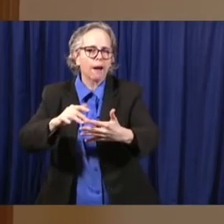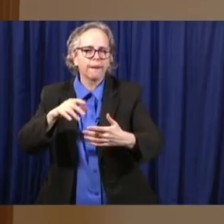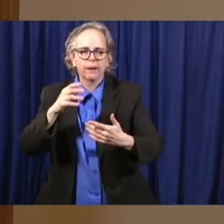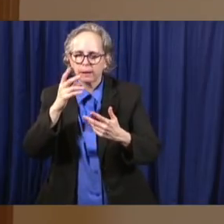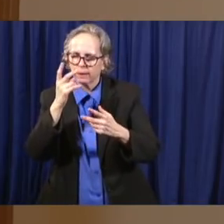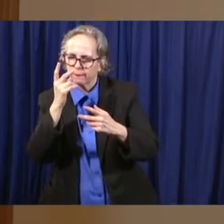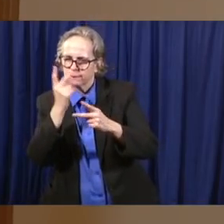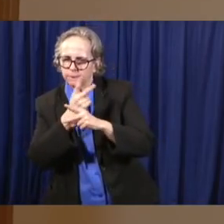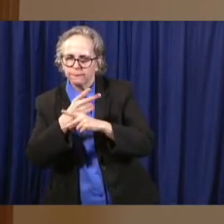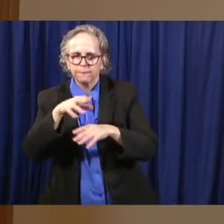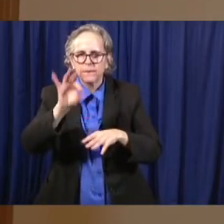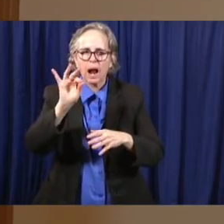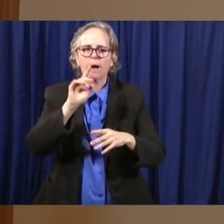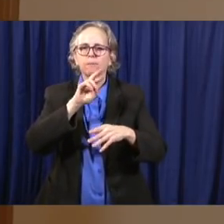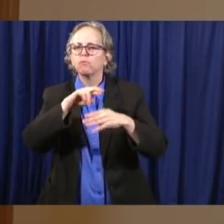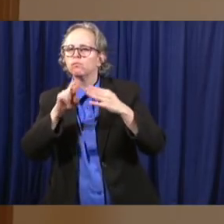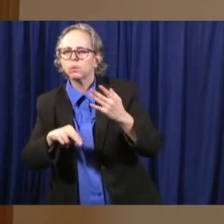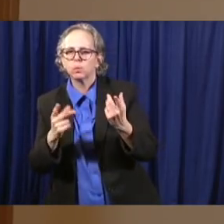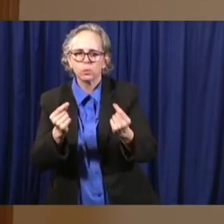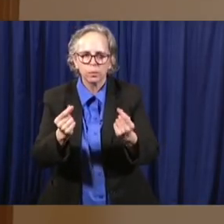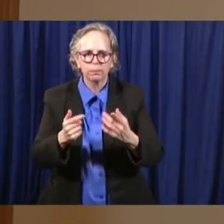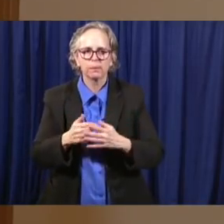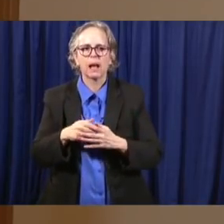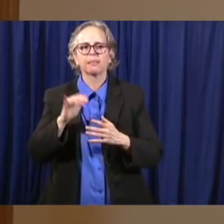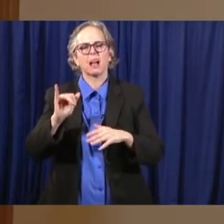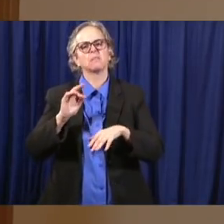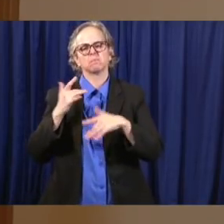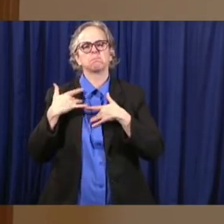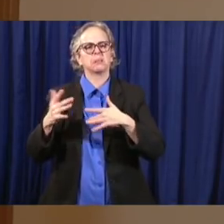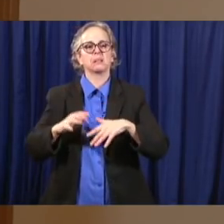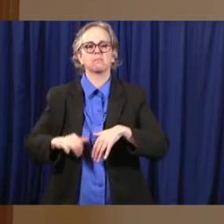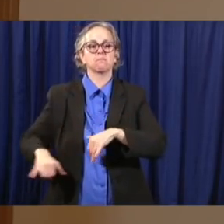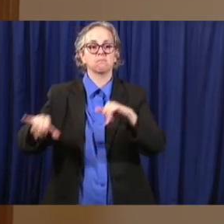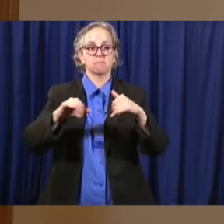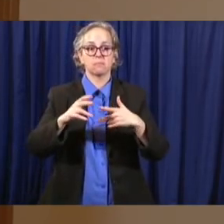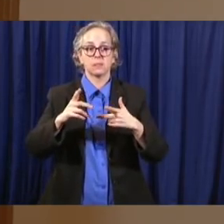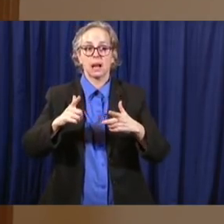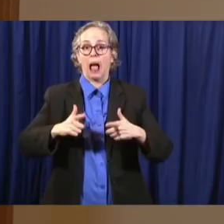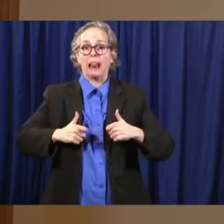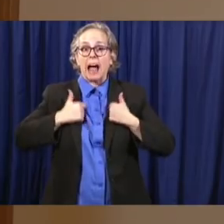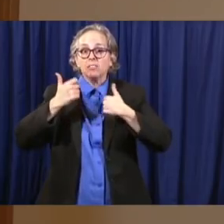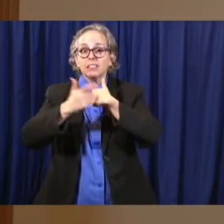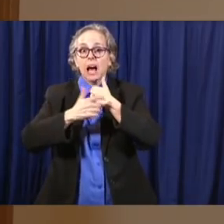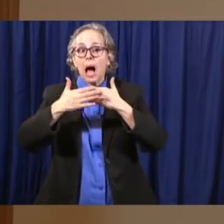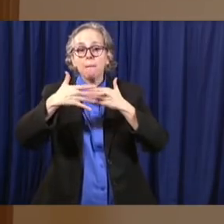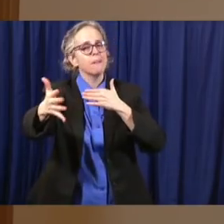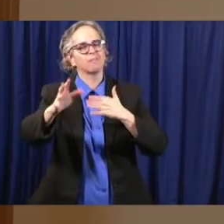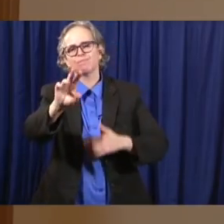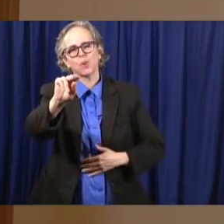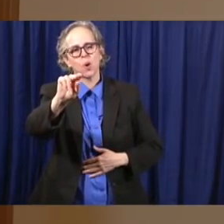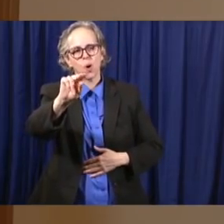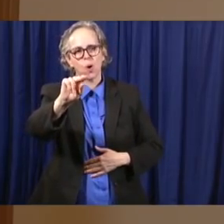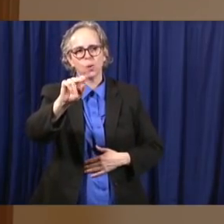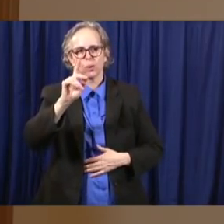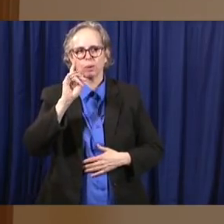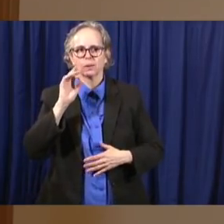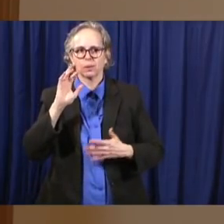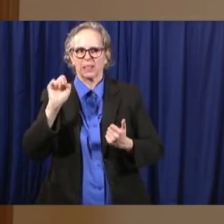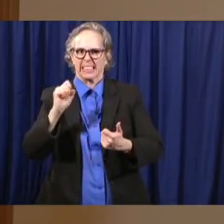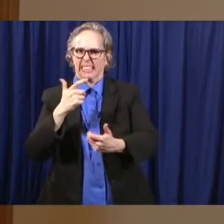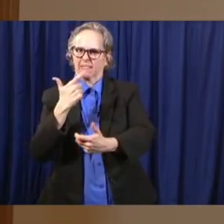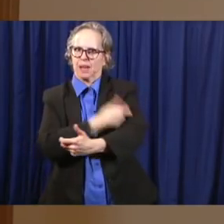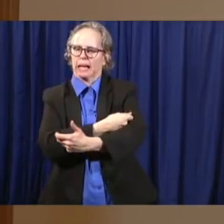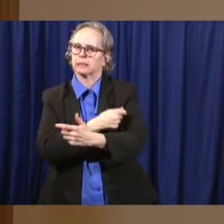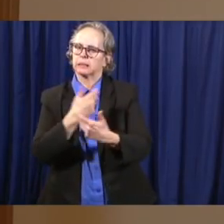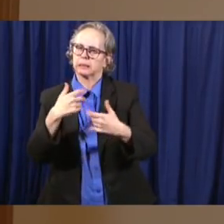that as a fighting off of reaction. It's not a lifetime immunity, so that's why we so desperately need a vaccine. But that test is going to be